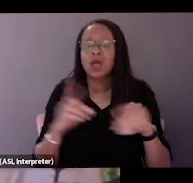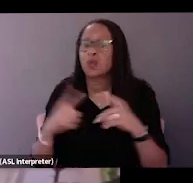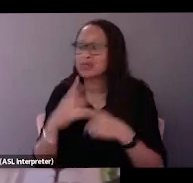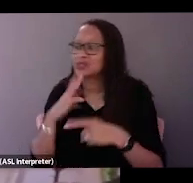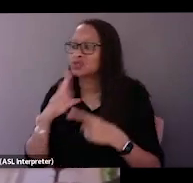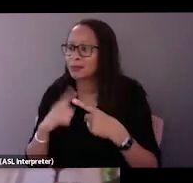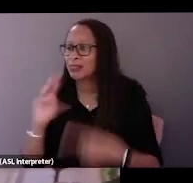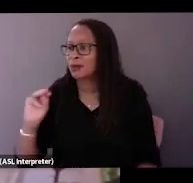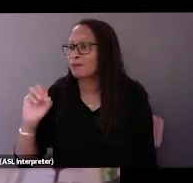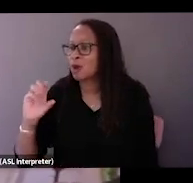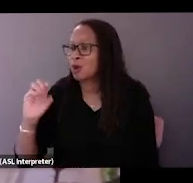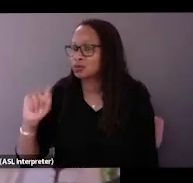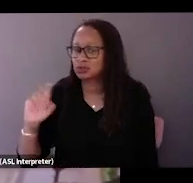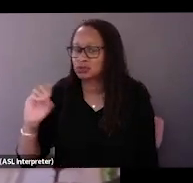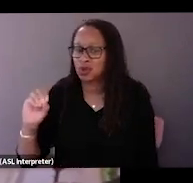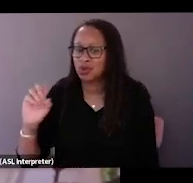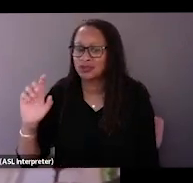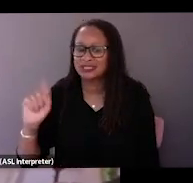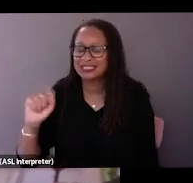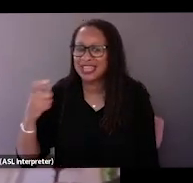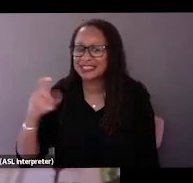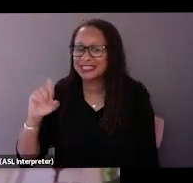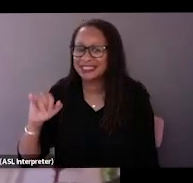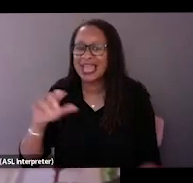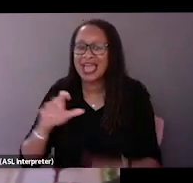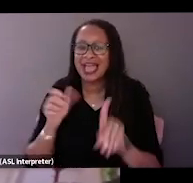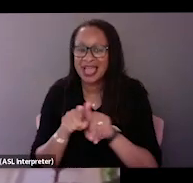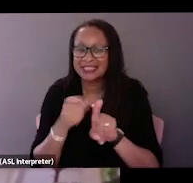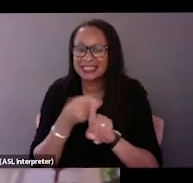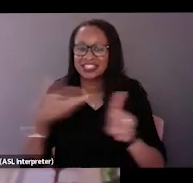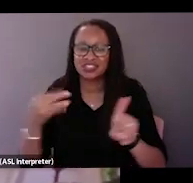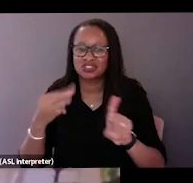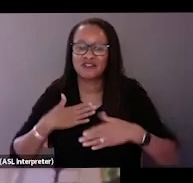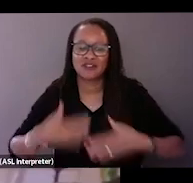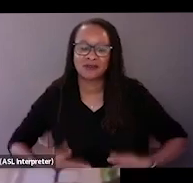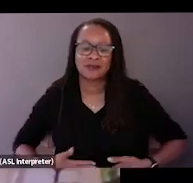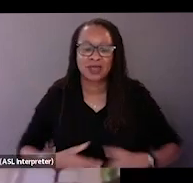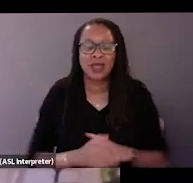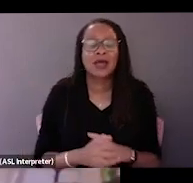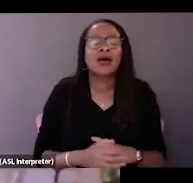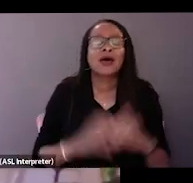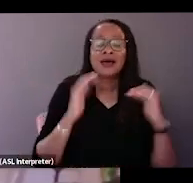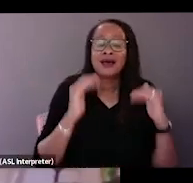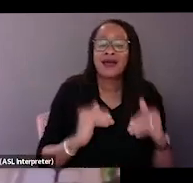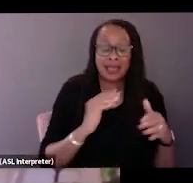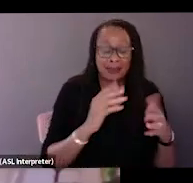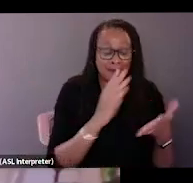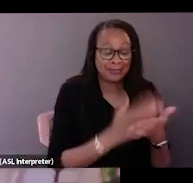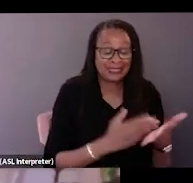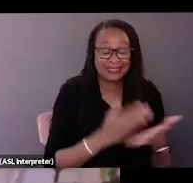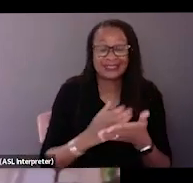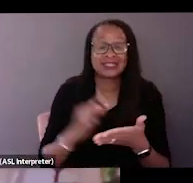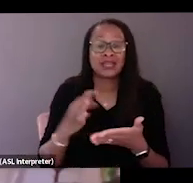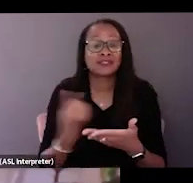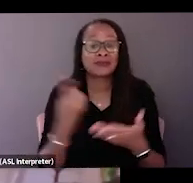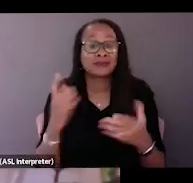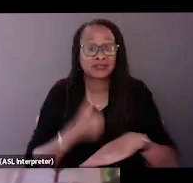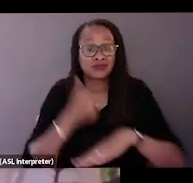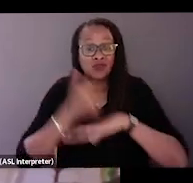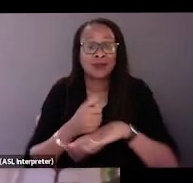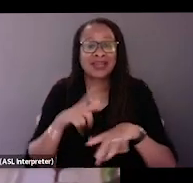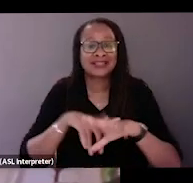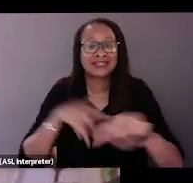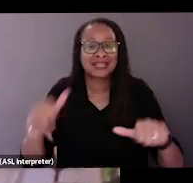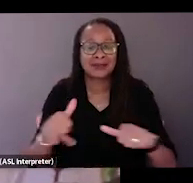moto taxis as extensions of your body, and also pieces of something forming at the same time that it disappears. And